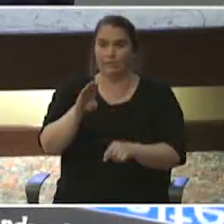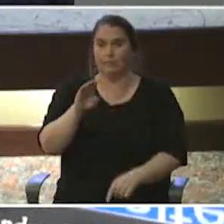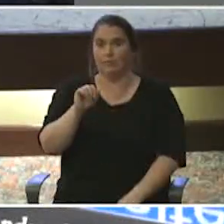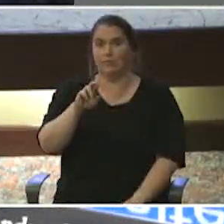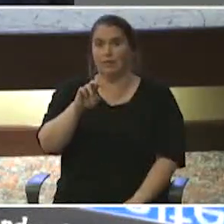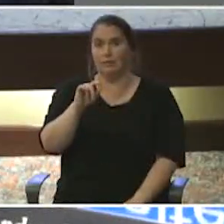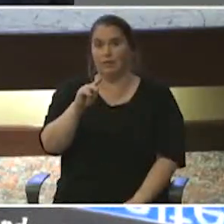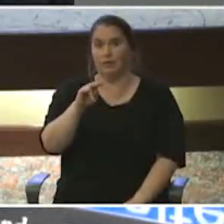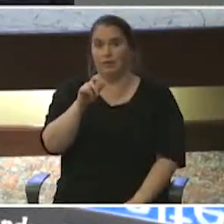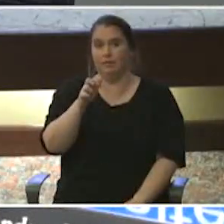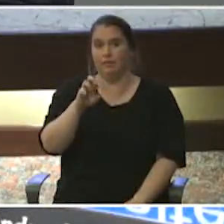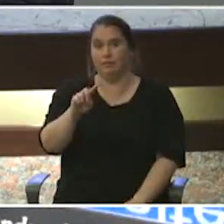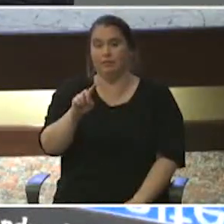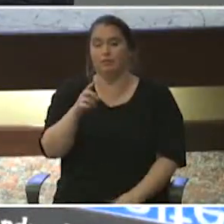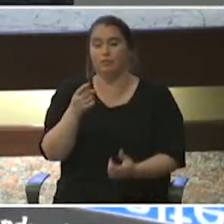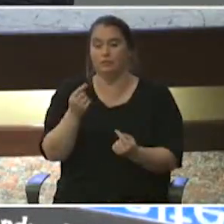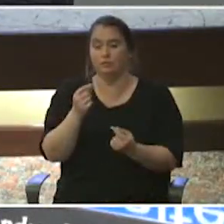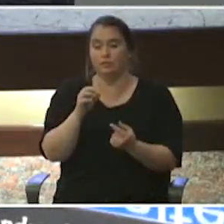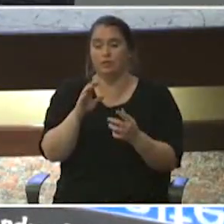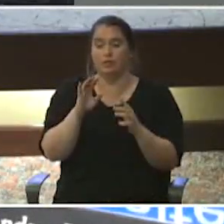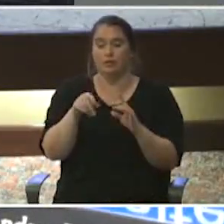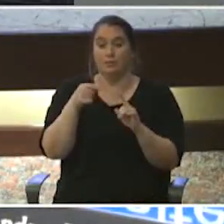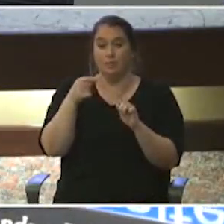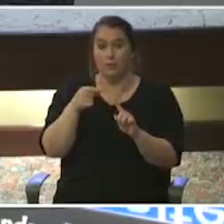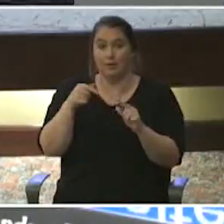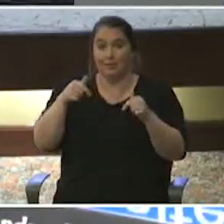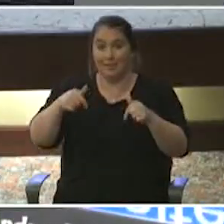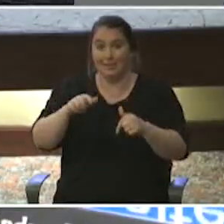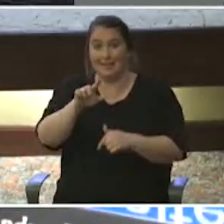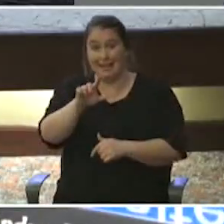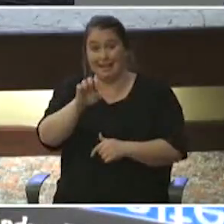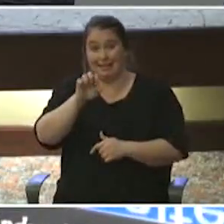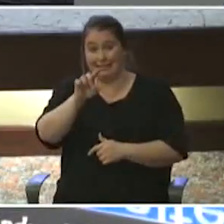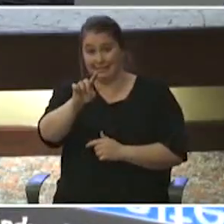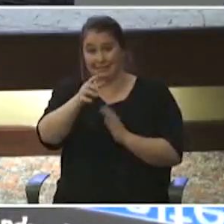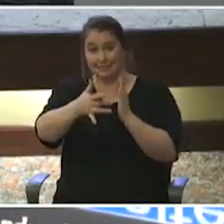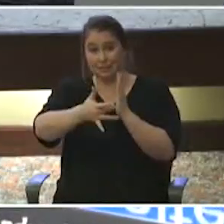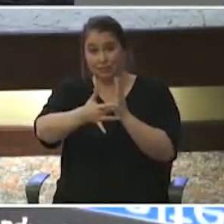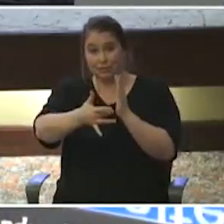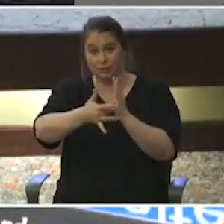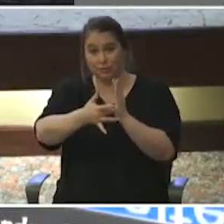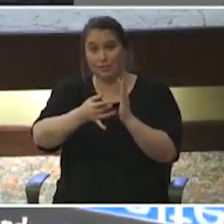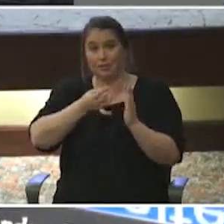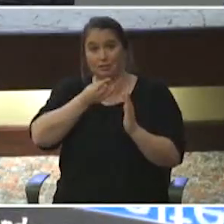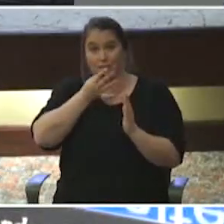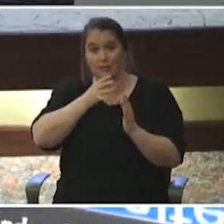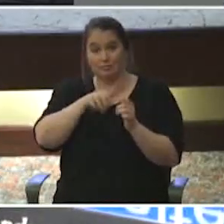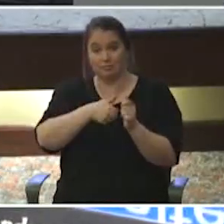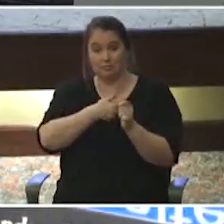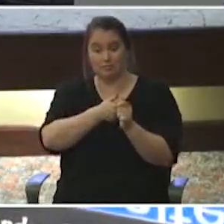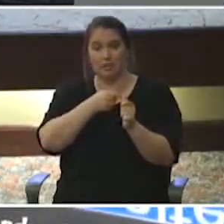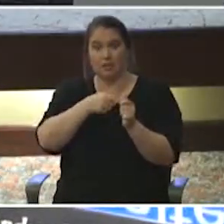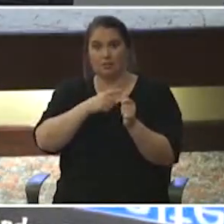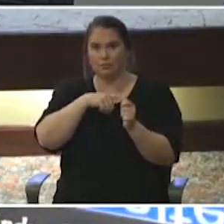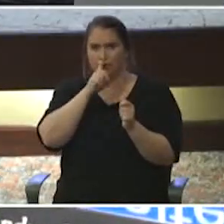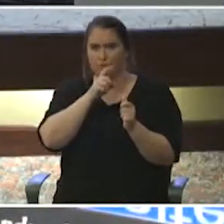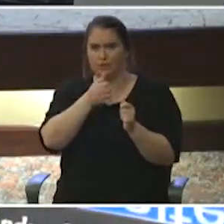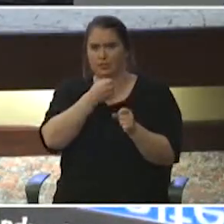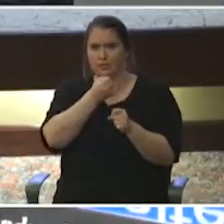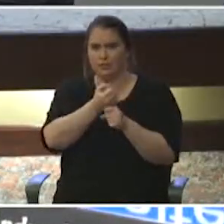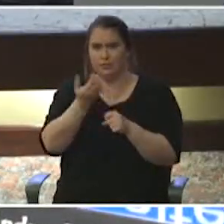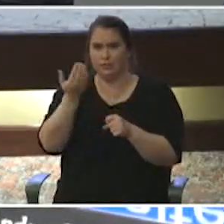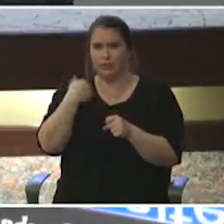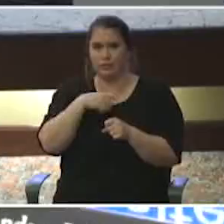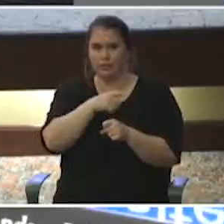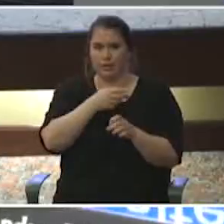the point of, this is LED technology, and I'm sure what they used 10 years ago when they put it in has